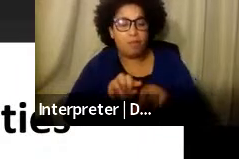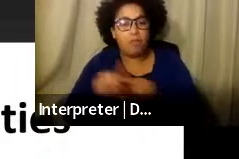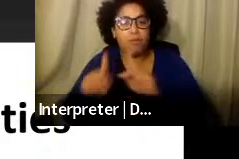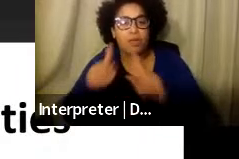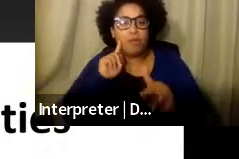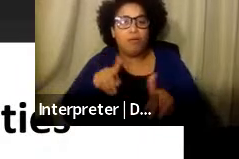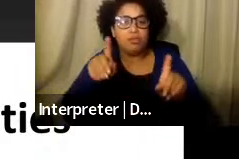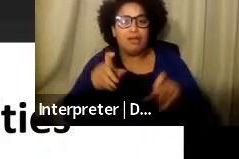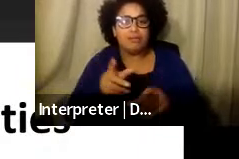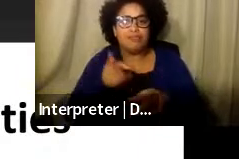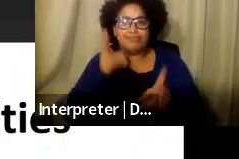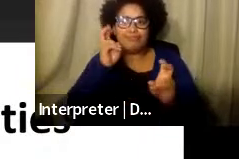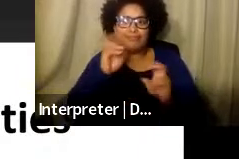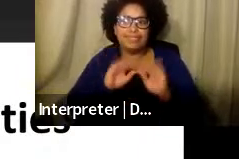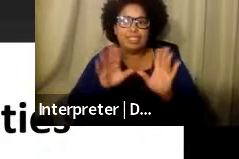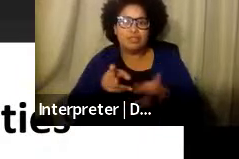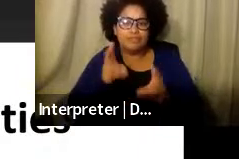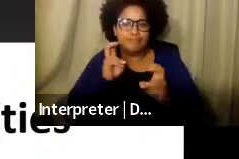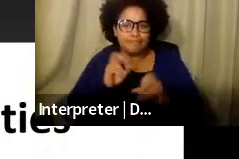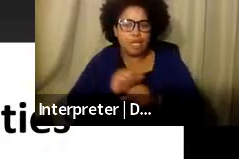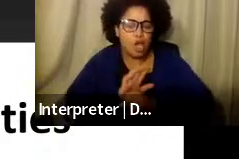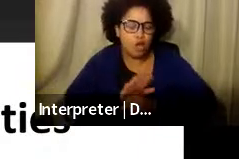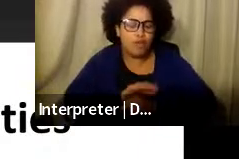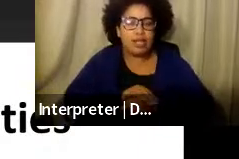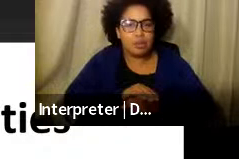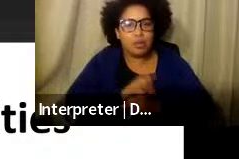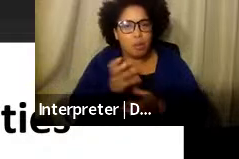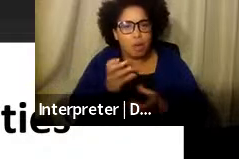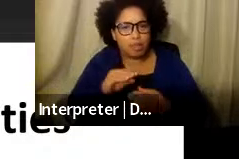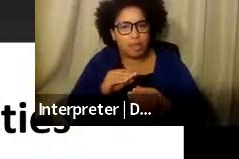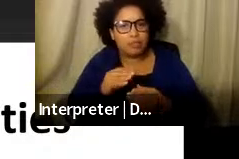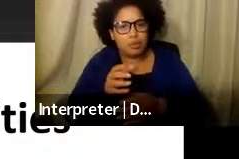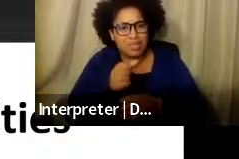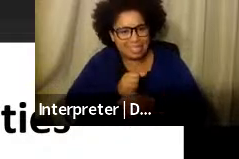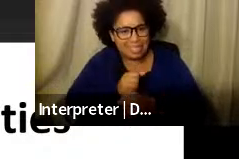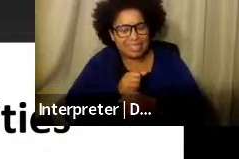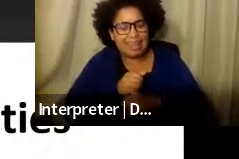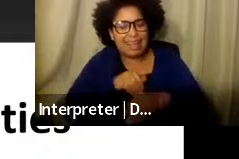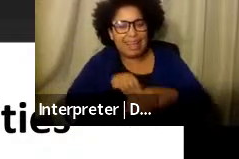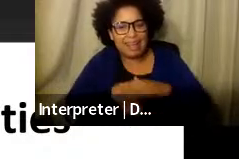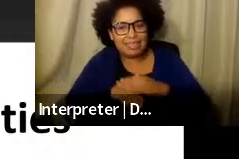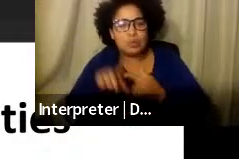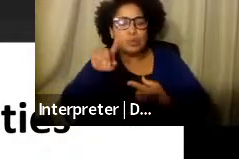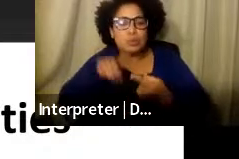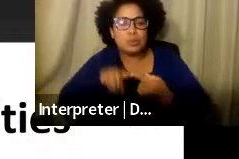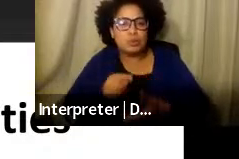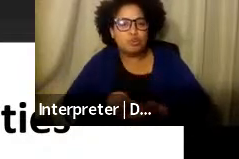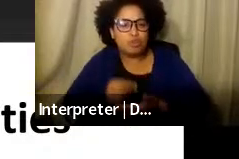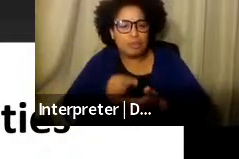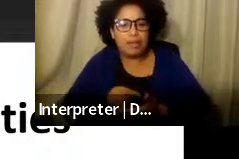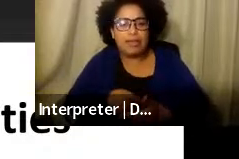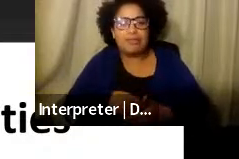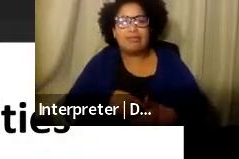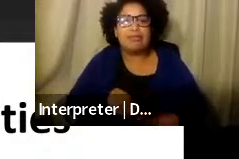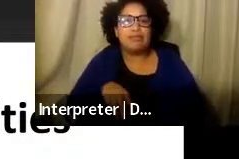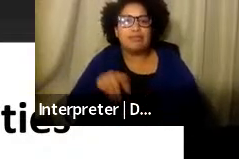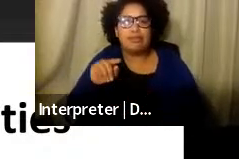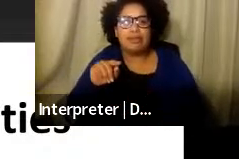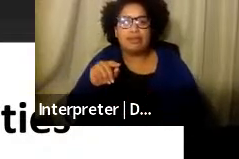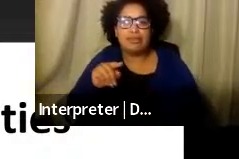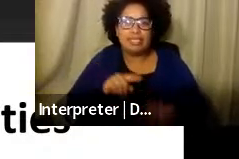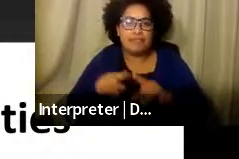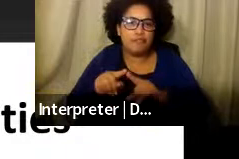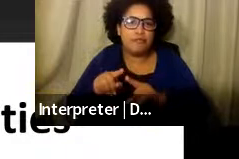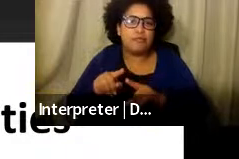positive get access to treatment and to therapies that are available. And again, link our uninsured